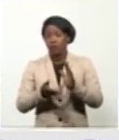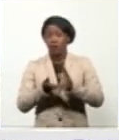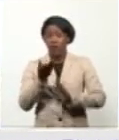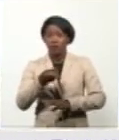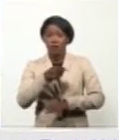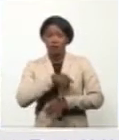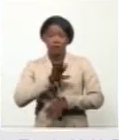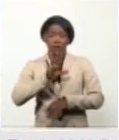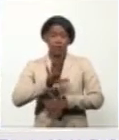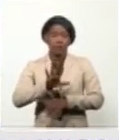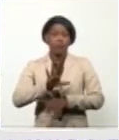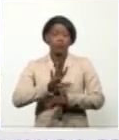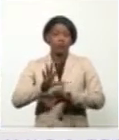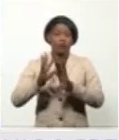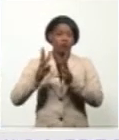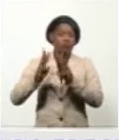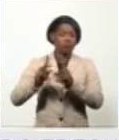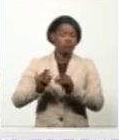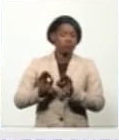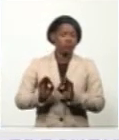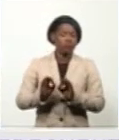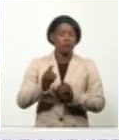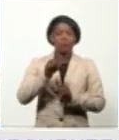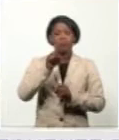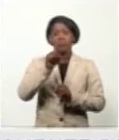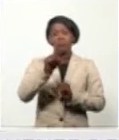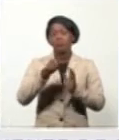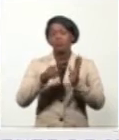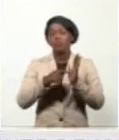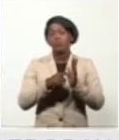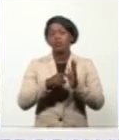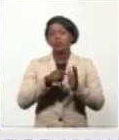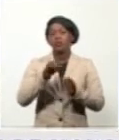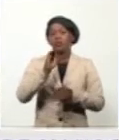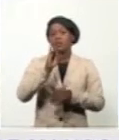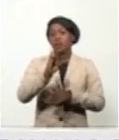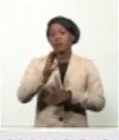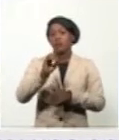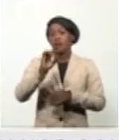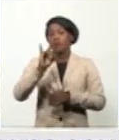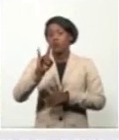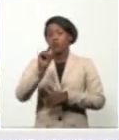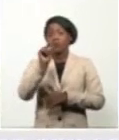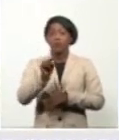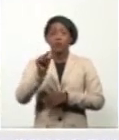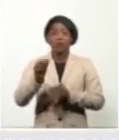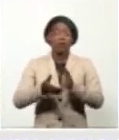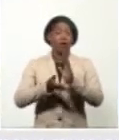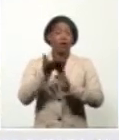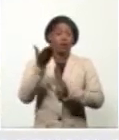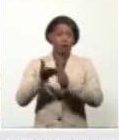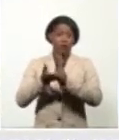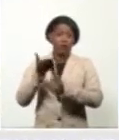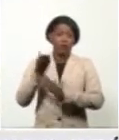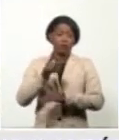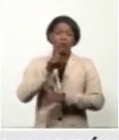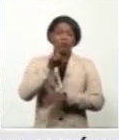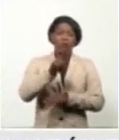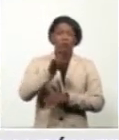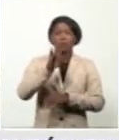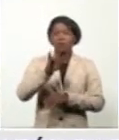With yesterday's 5 discharges, there are already 1,709 people of the